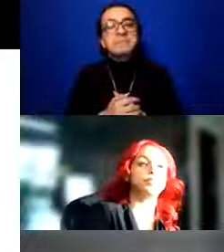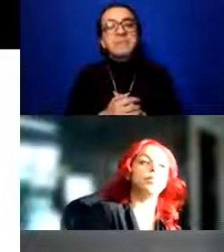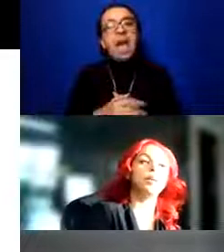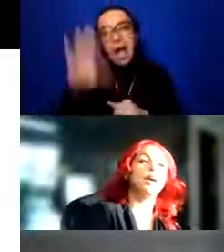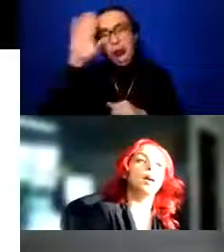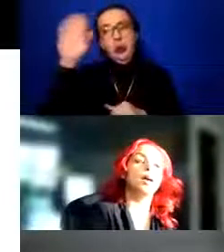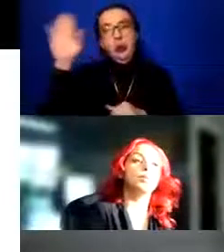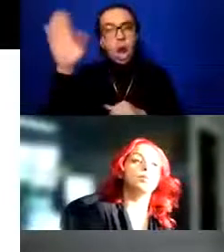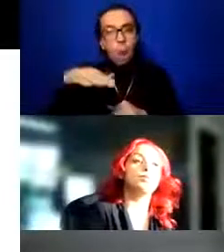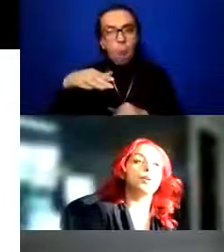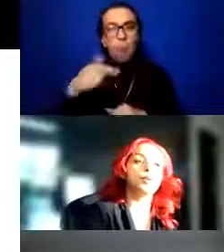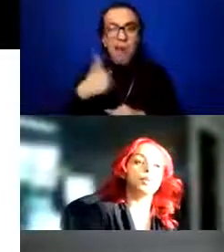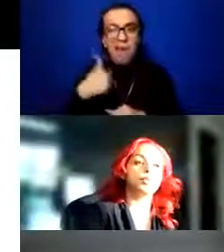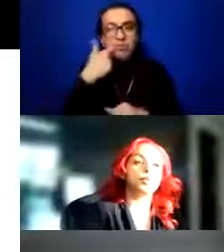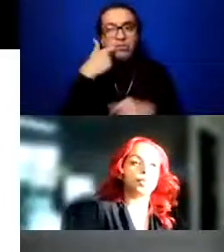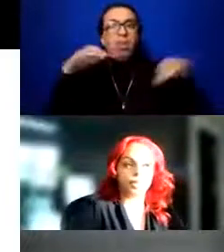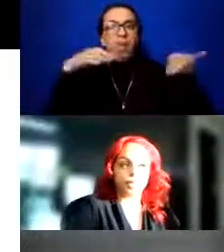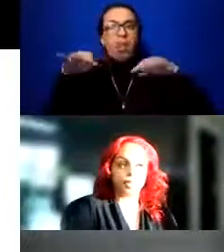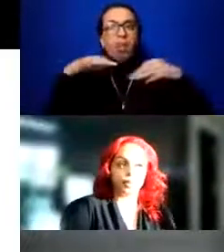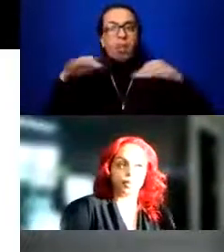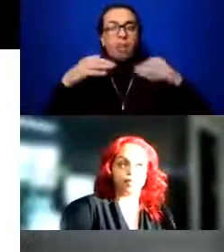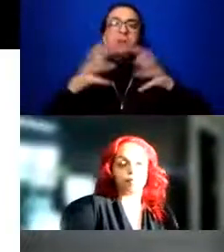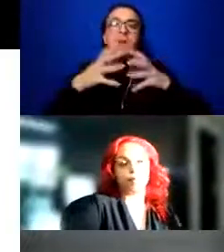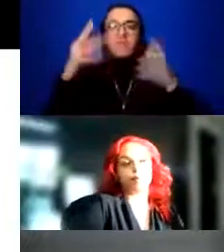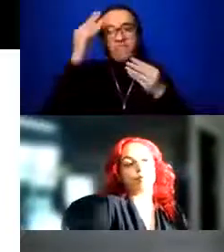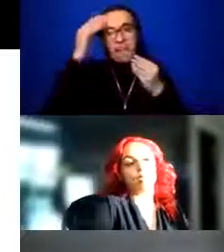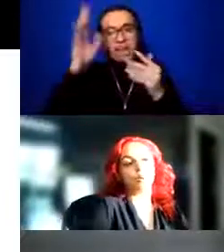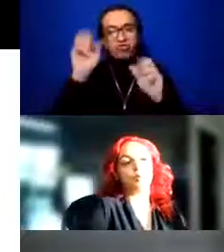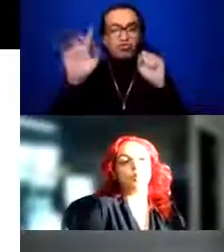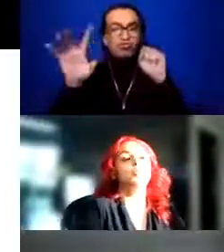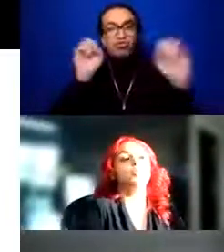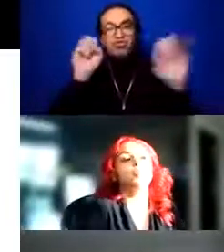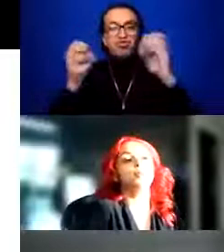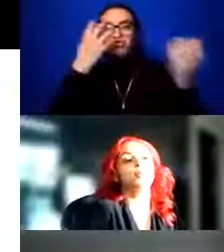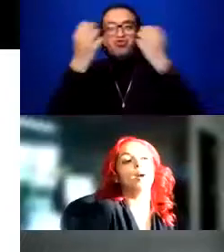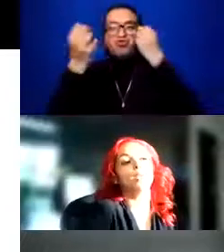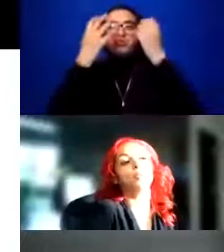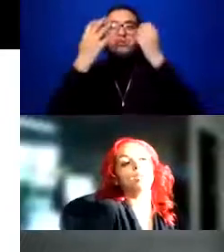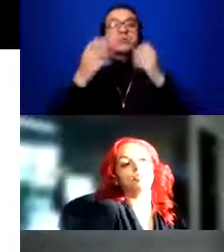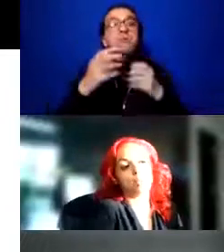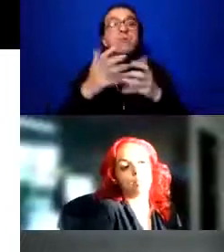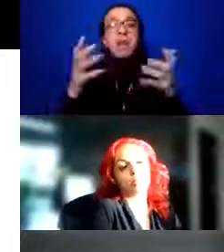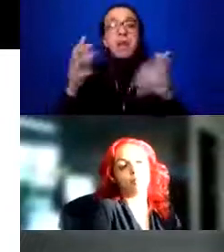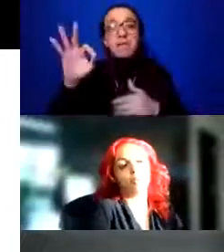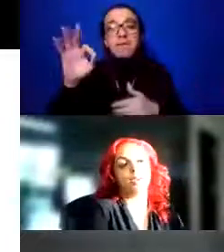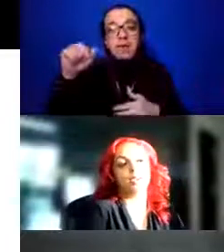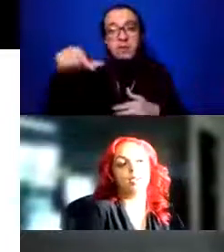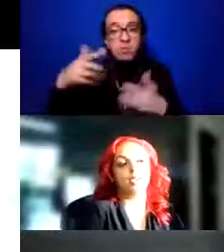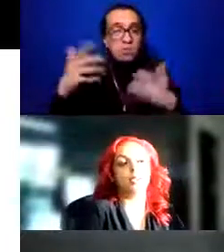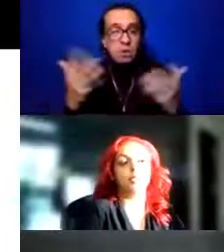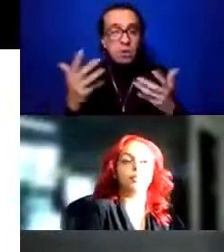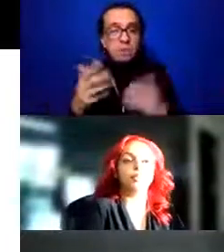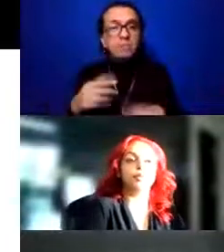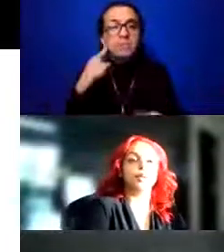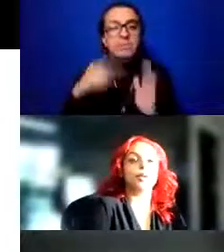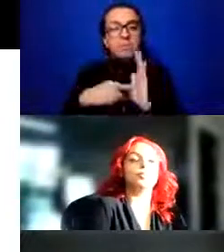information. So a frequently asked question that we came up with would be, why do I need to fill out a W-9?